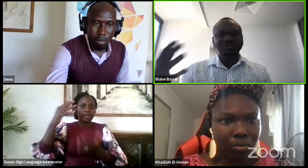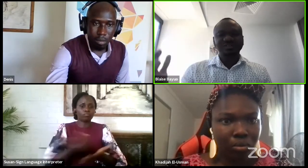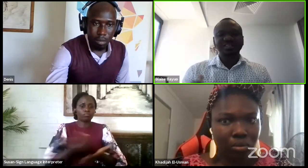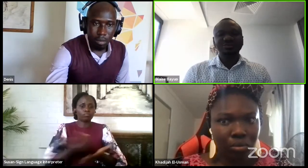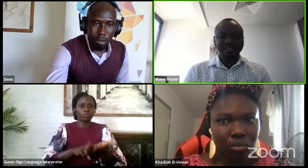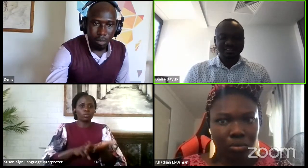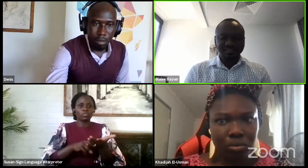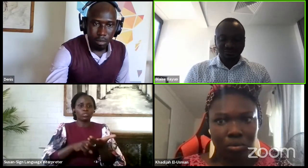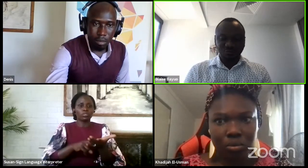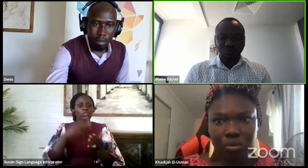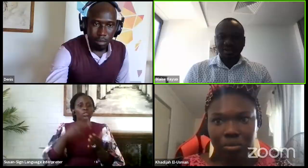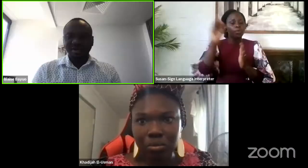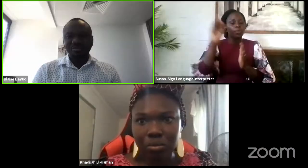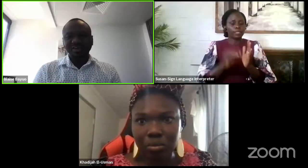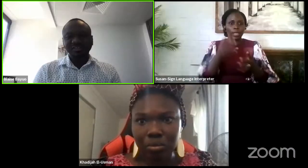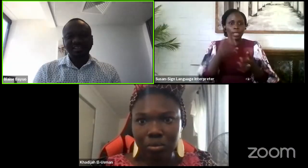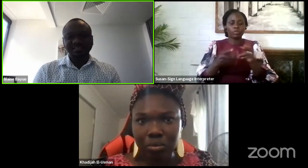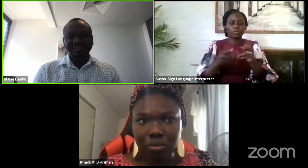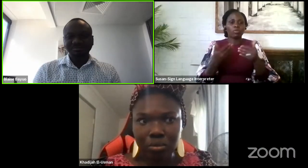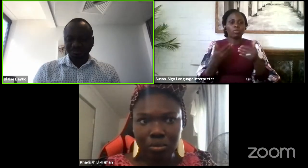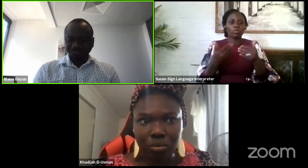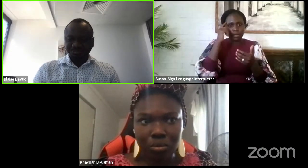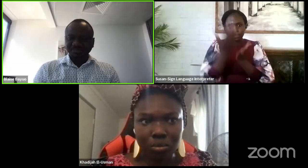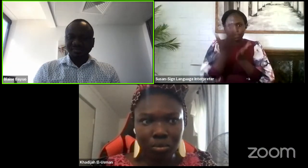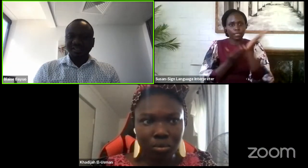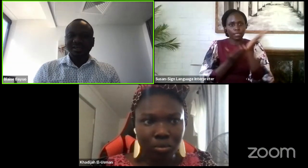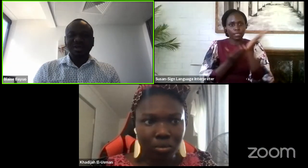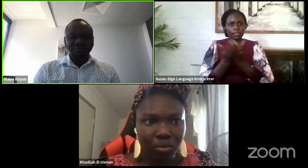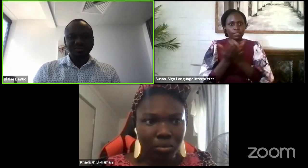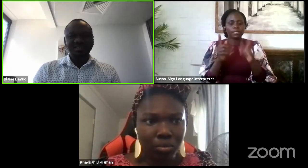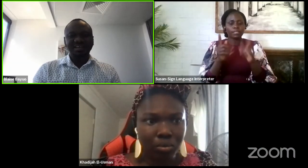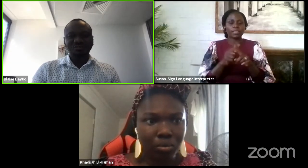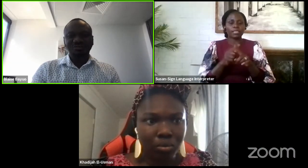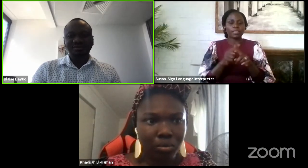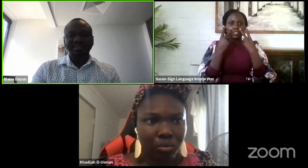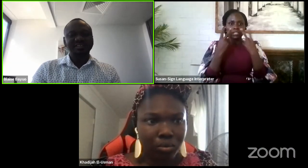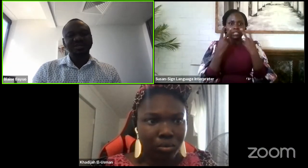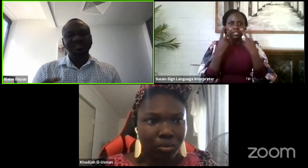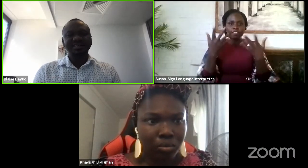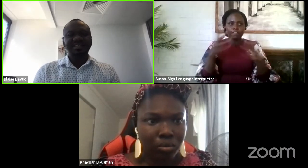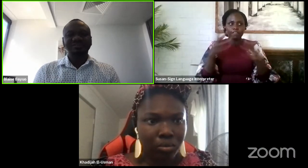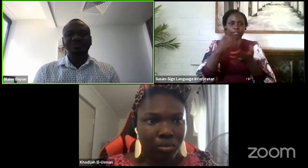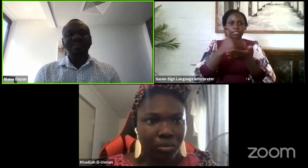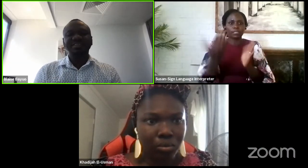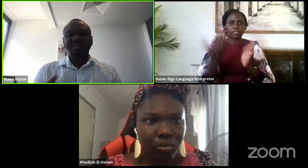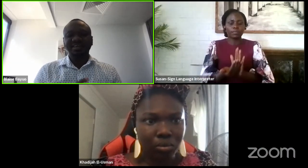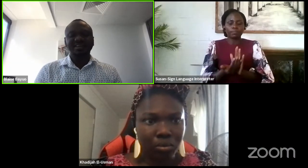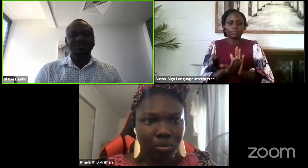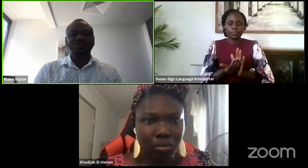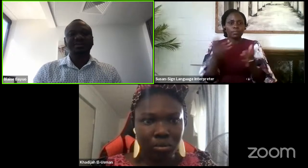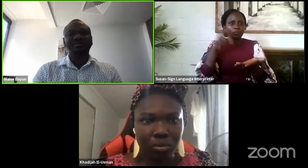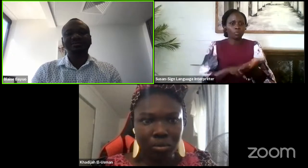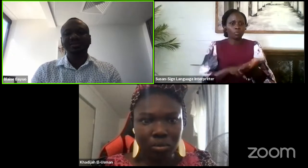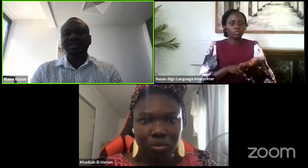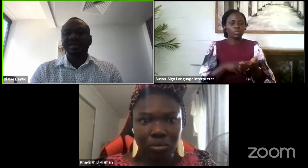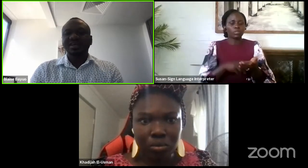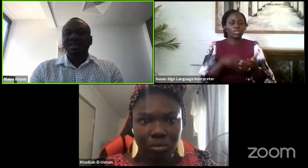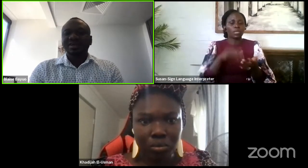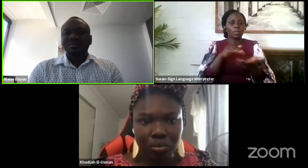And we're also seeing use cases for private sector adoption as well, especially in the case of India and